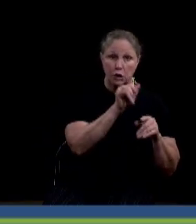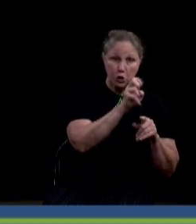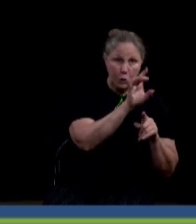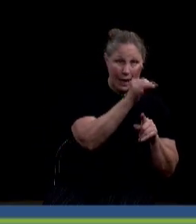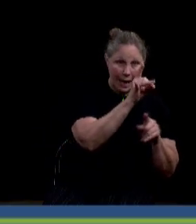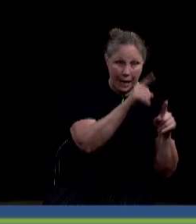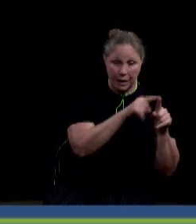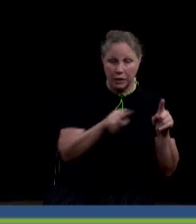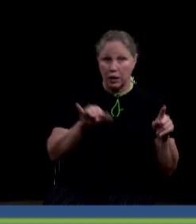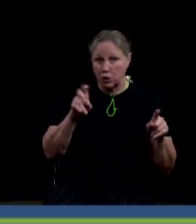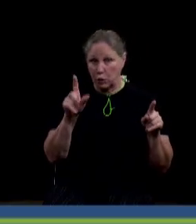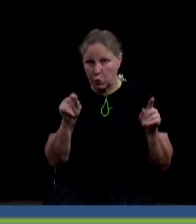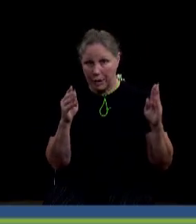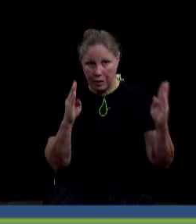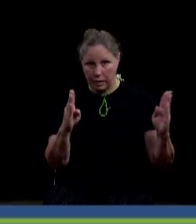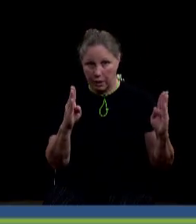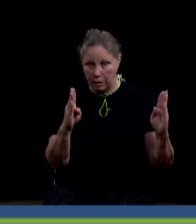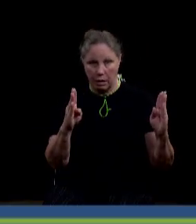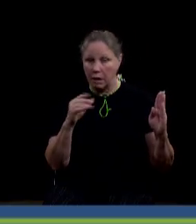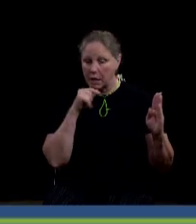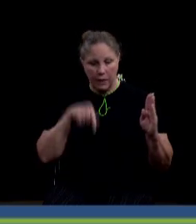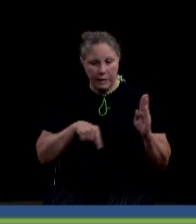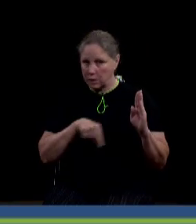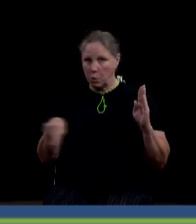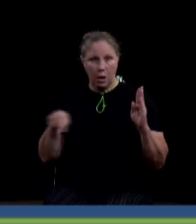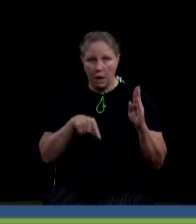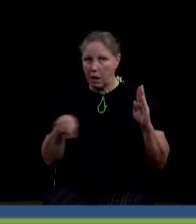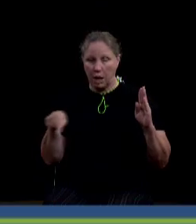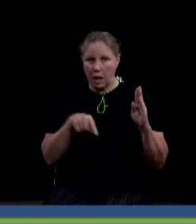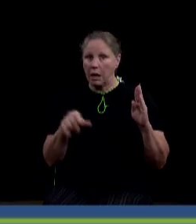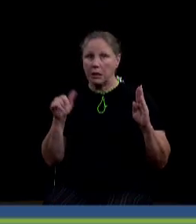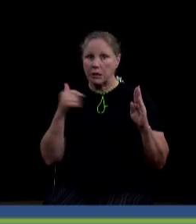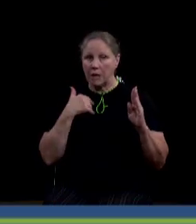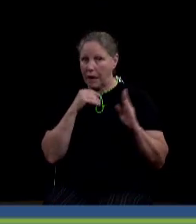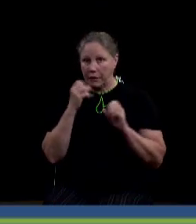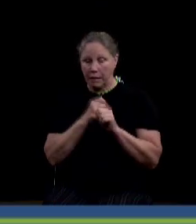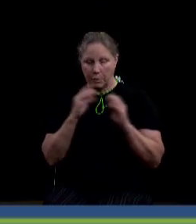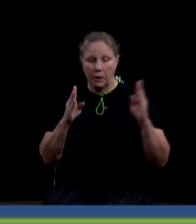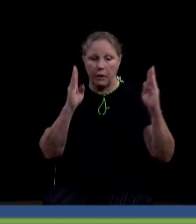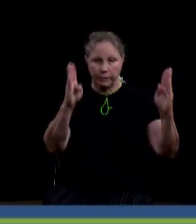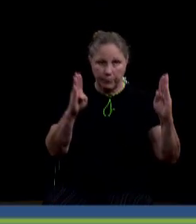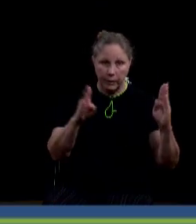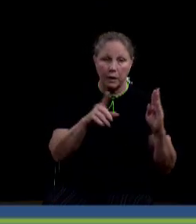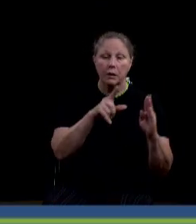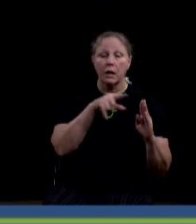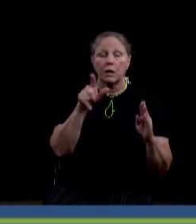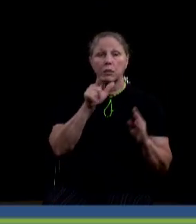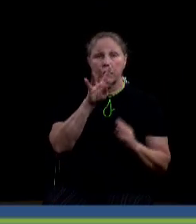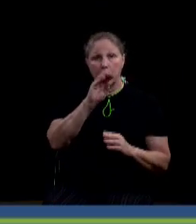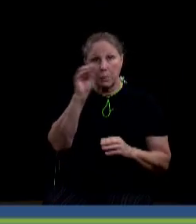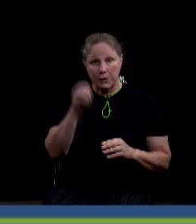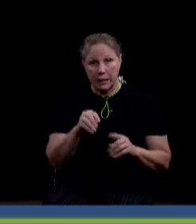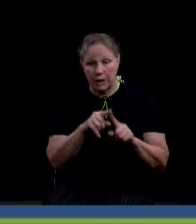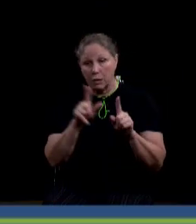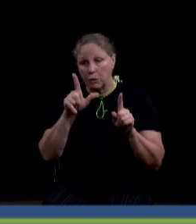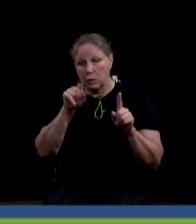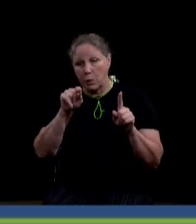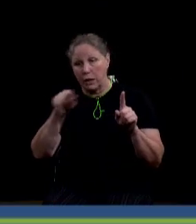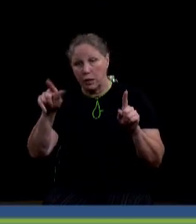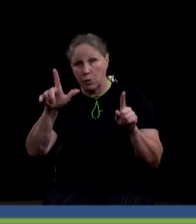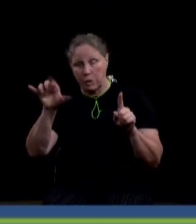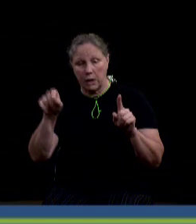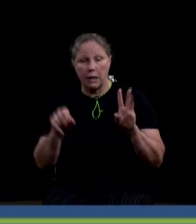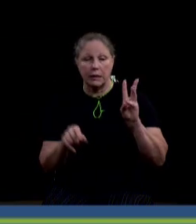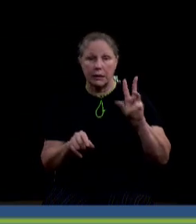because we don't have complete data on that. So 24% of those are 20 to 29. 63% are Waco residents, and 12%